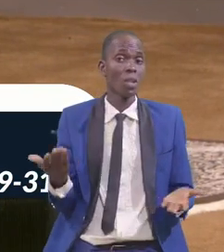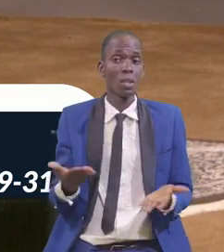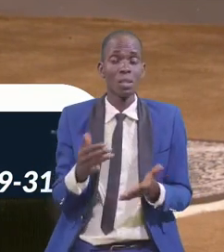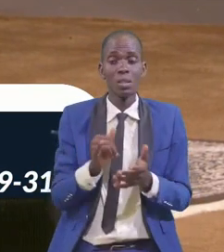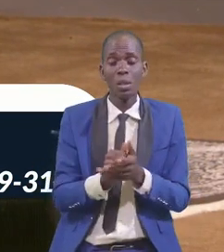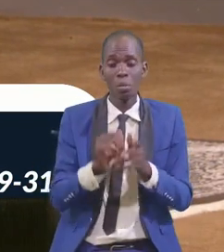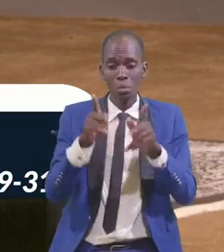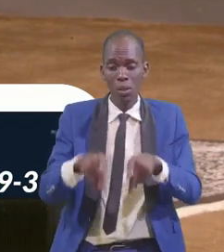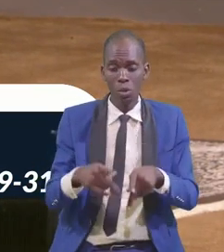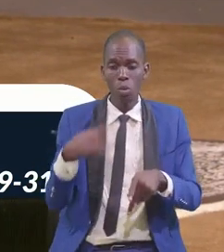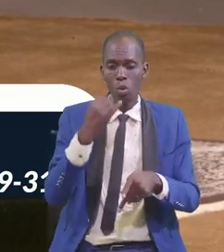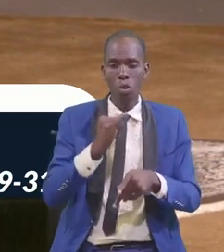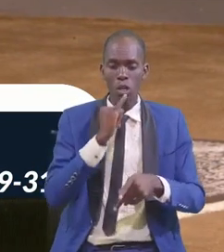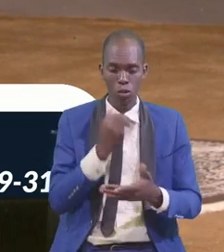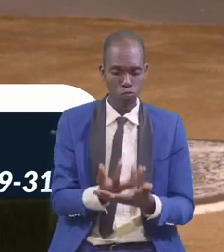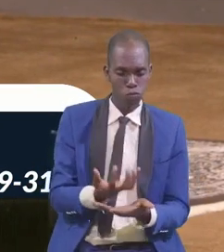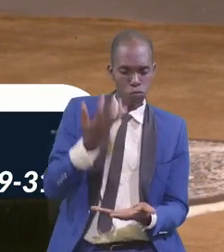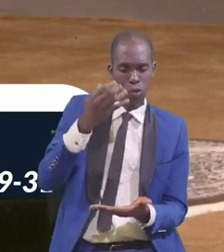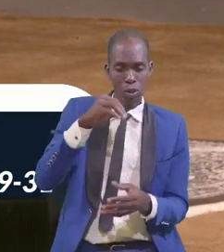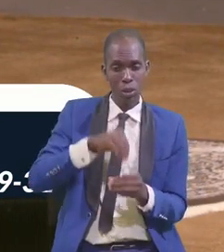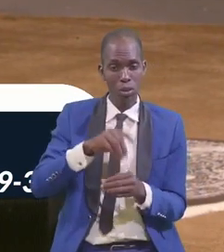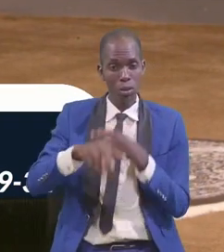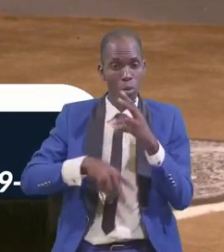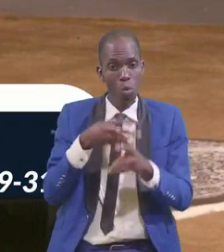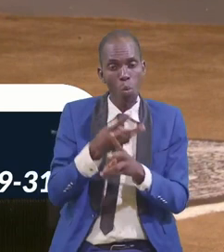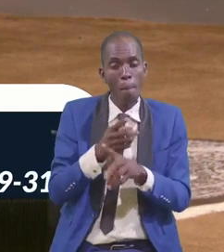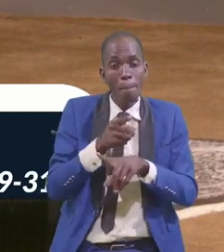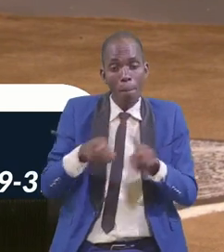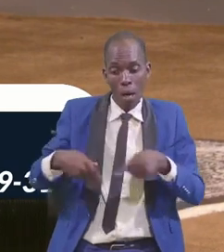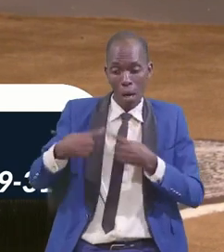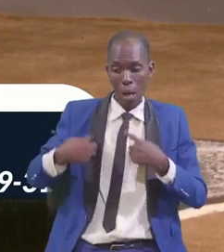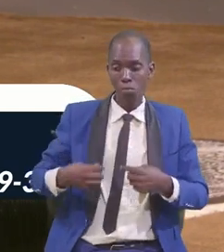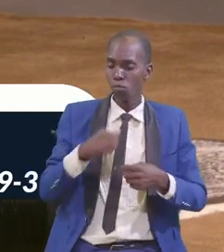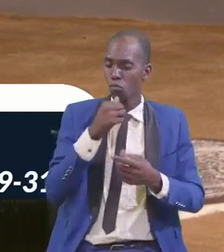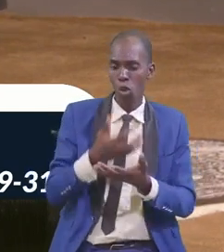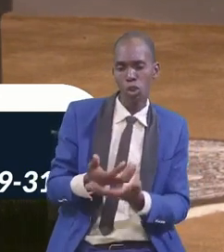rich in grace. He's not rich towards God. He's not rich in